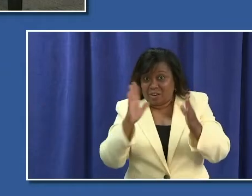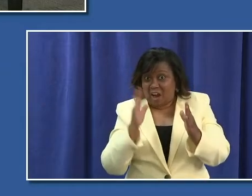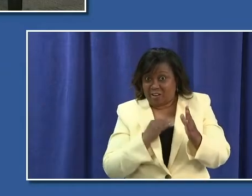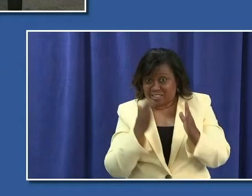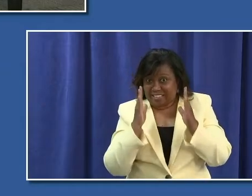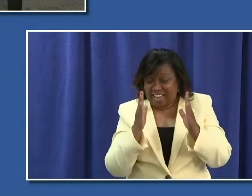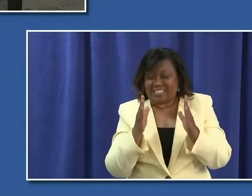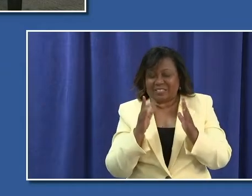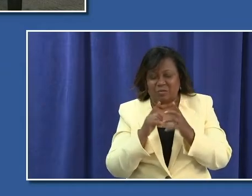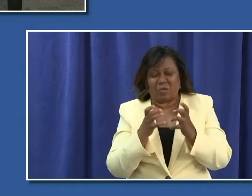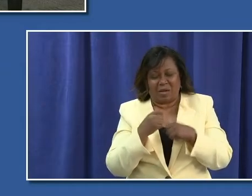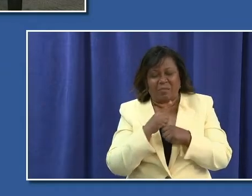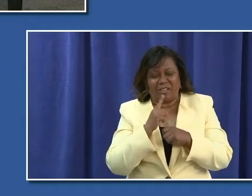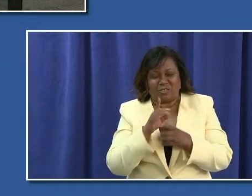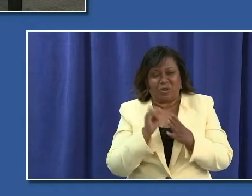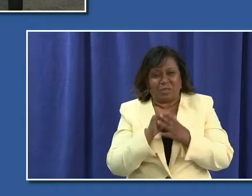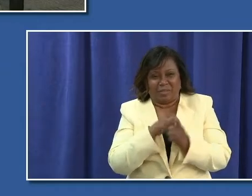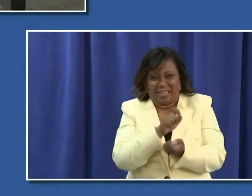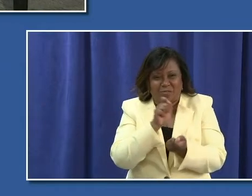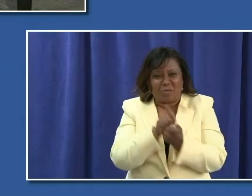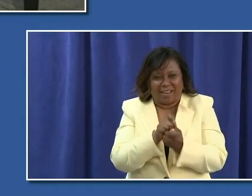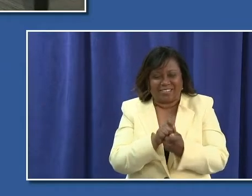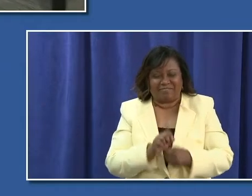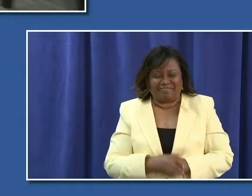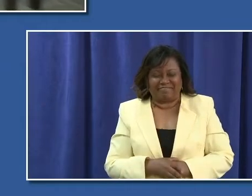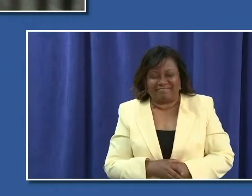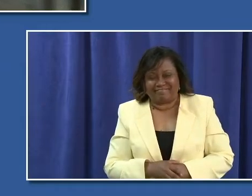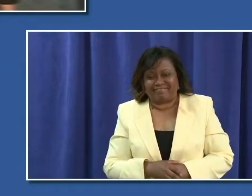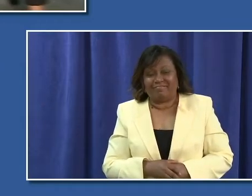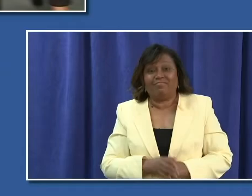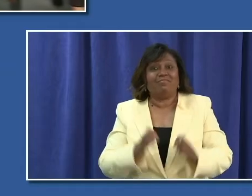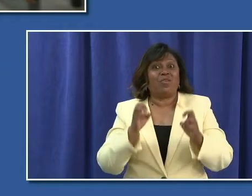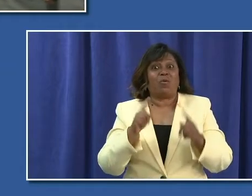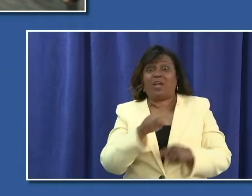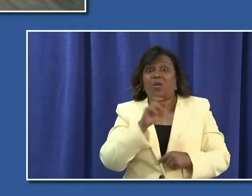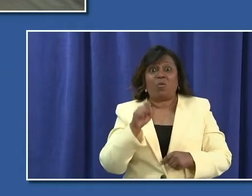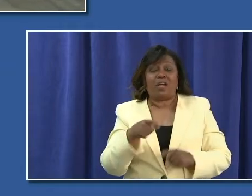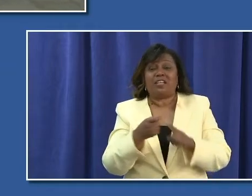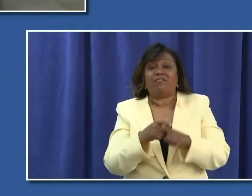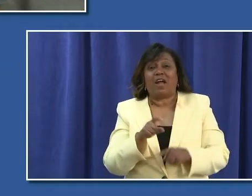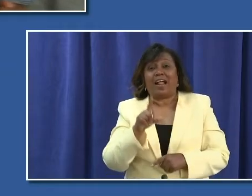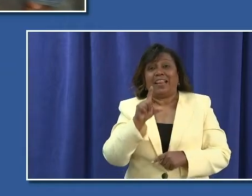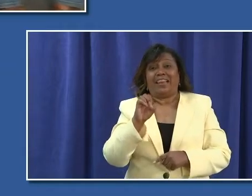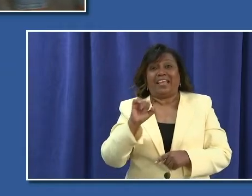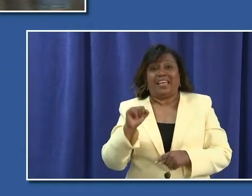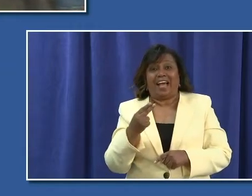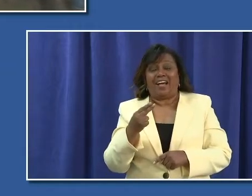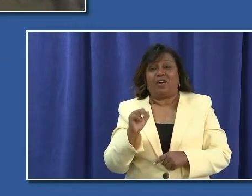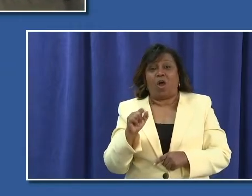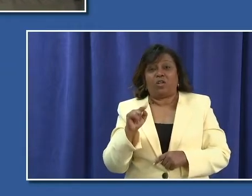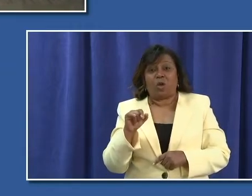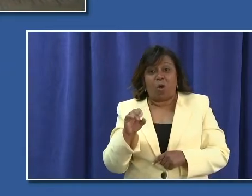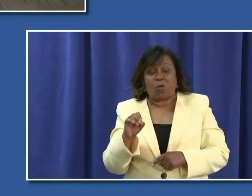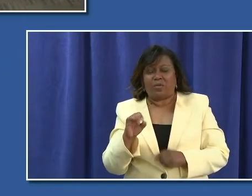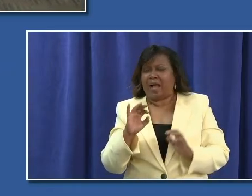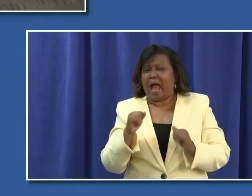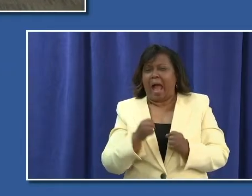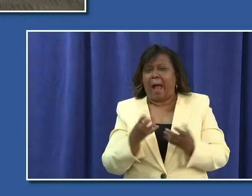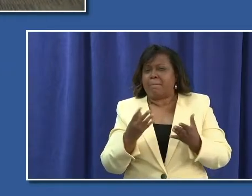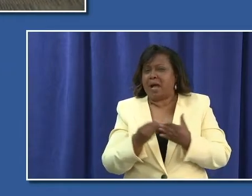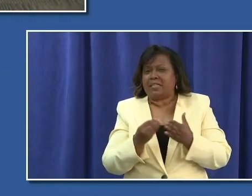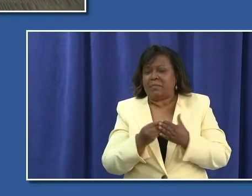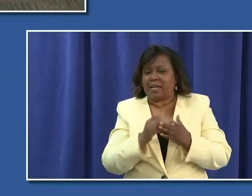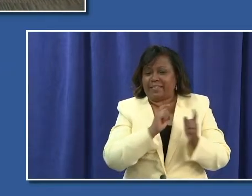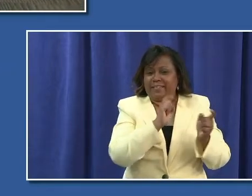attention because we want to make sure that we get it right. All right. Question from Leah Otto. How much money